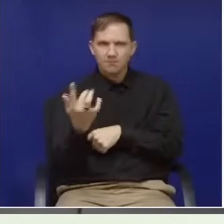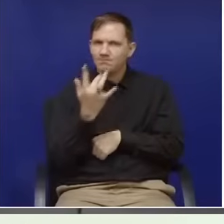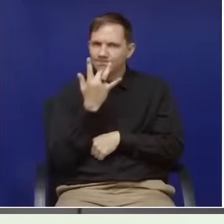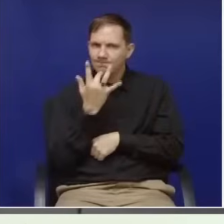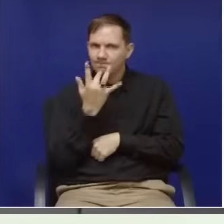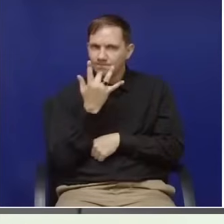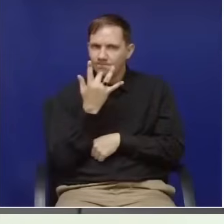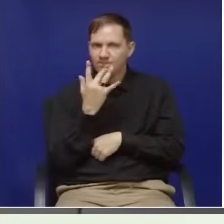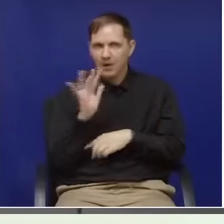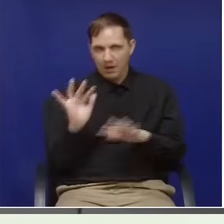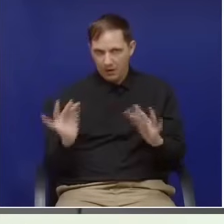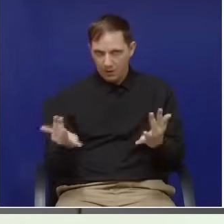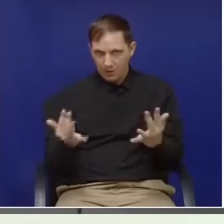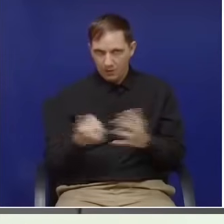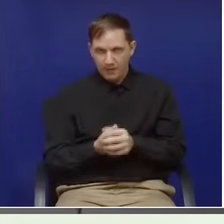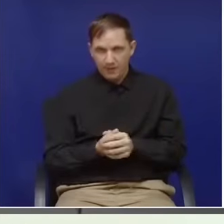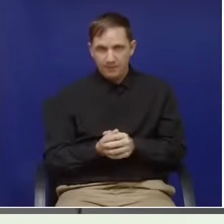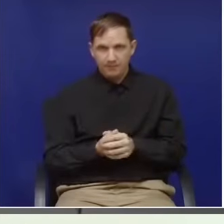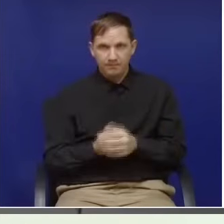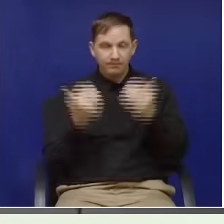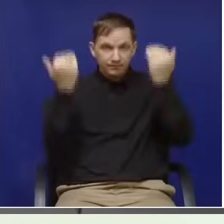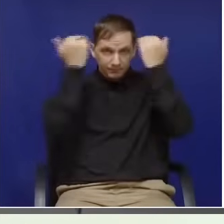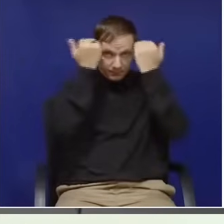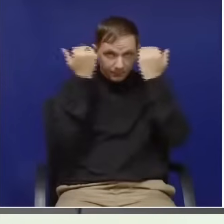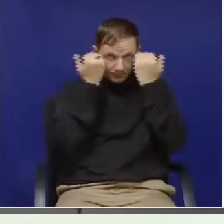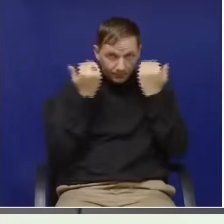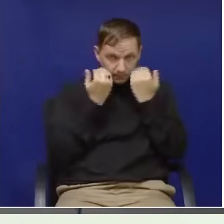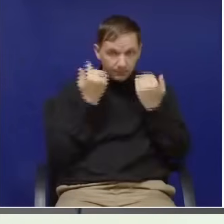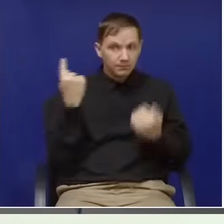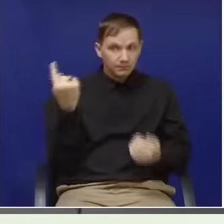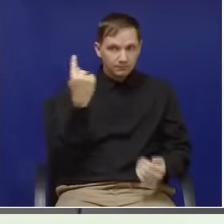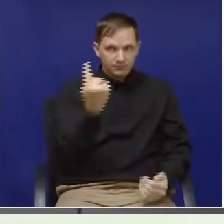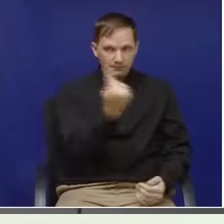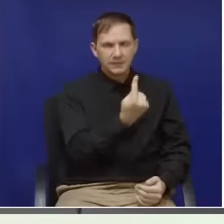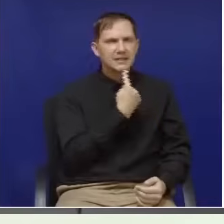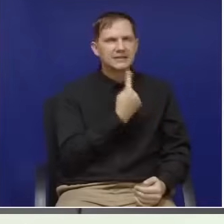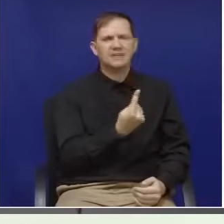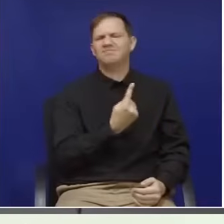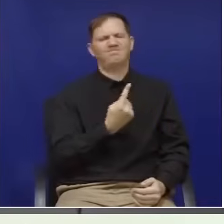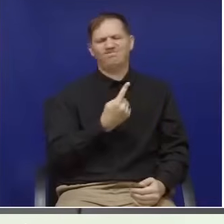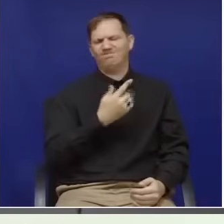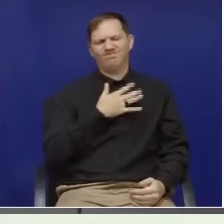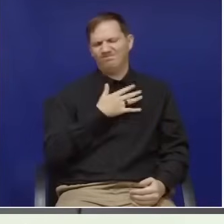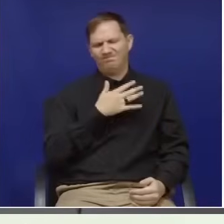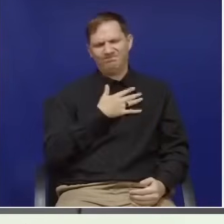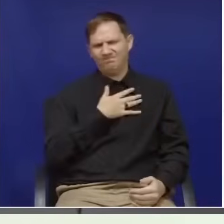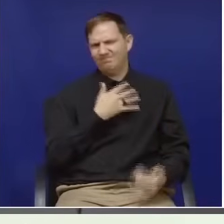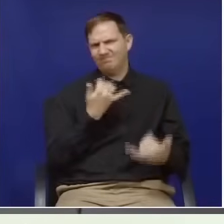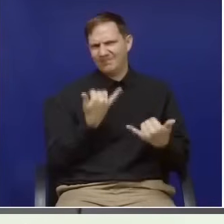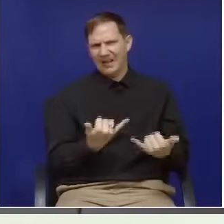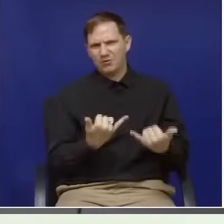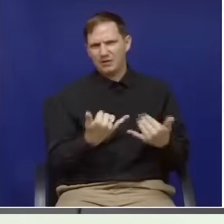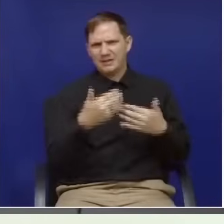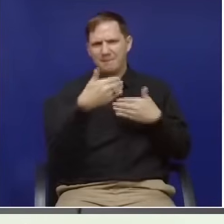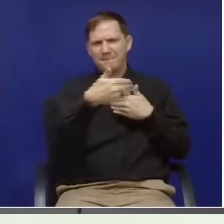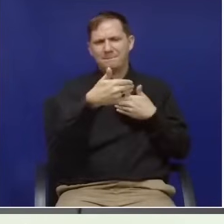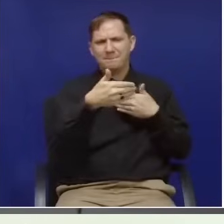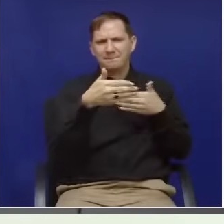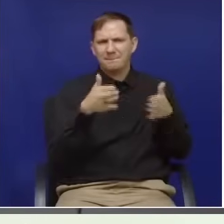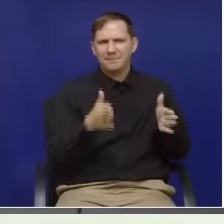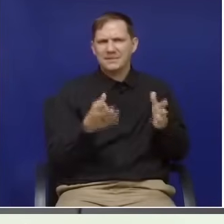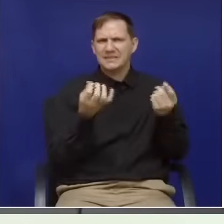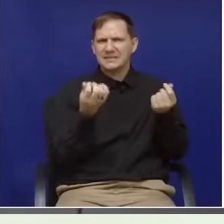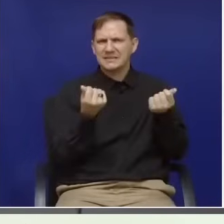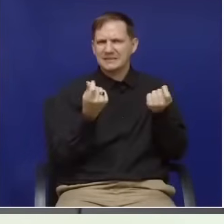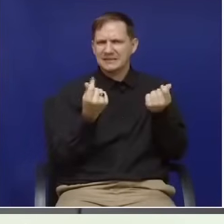them. I must indicate that magistrates have been indicating that they are not happy with their current packages and their benefits.